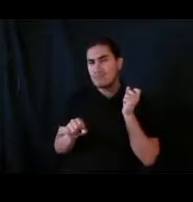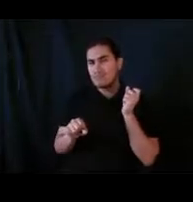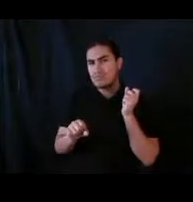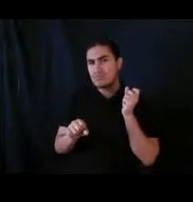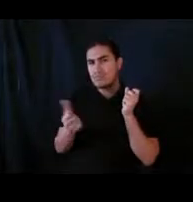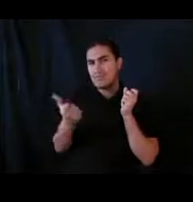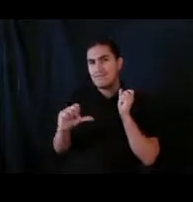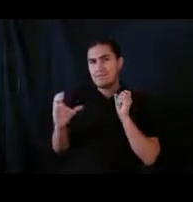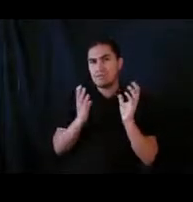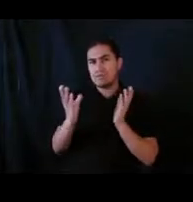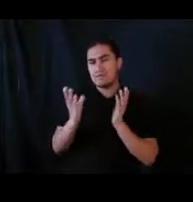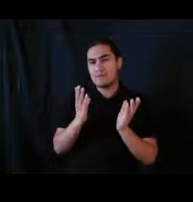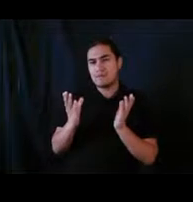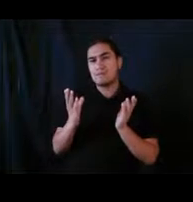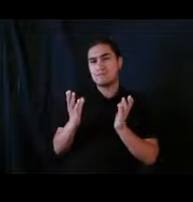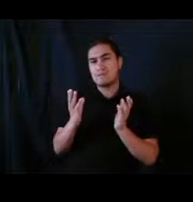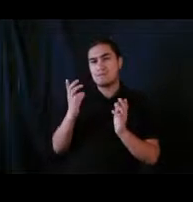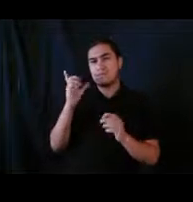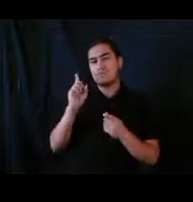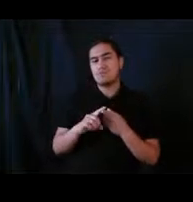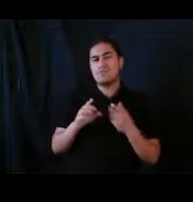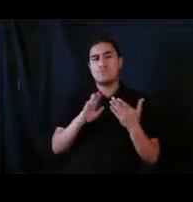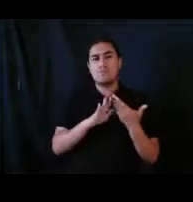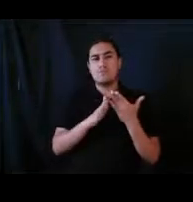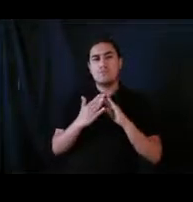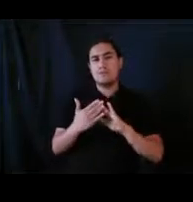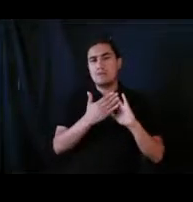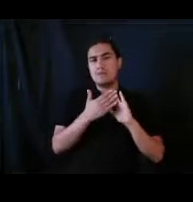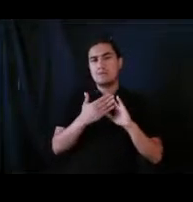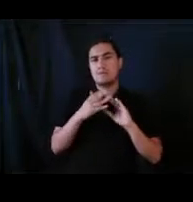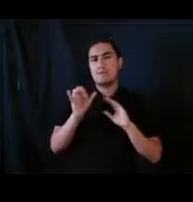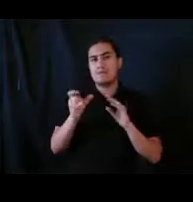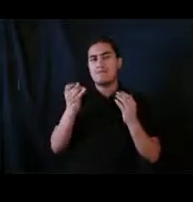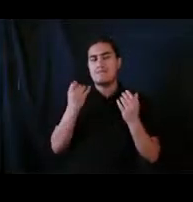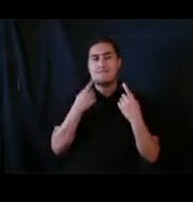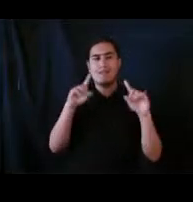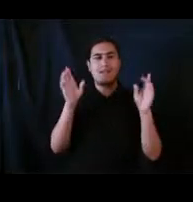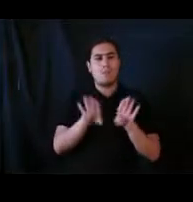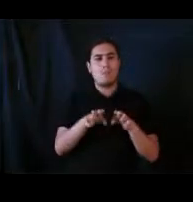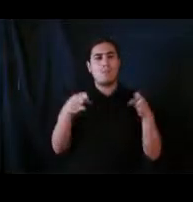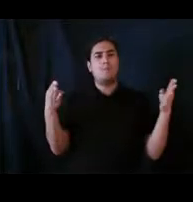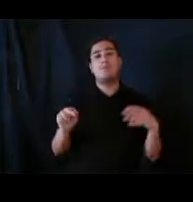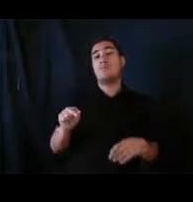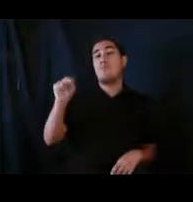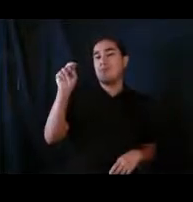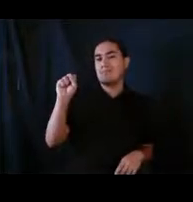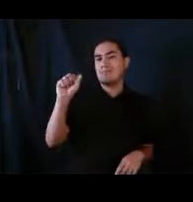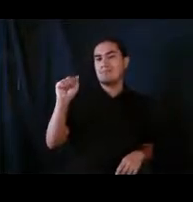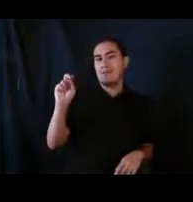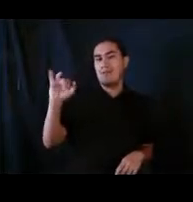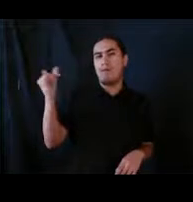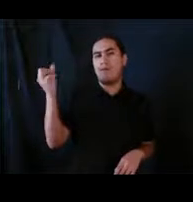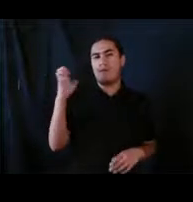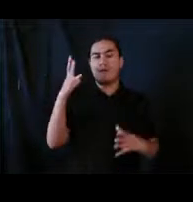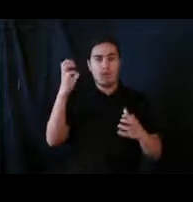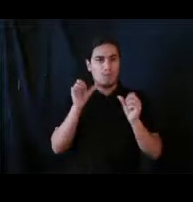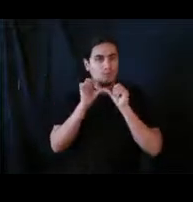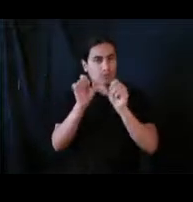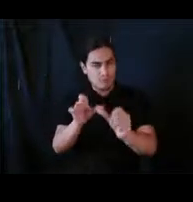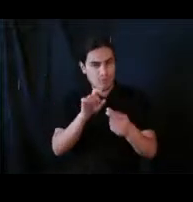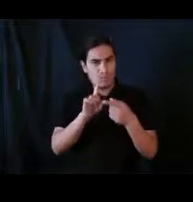service that once only served communities to our north is now finally opened in north san jose and we want to continue to be